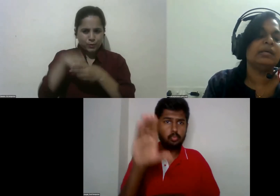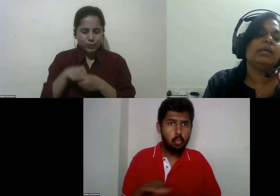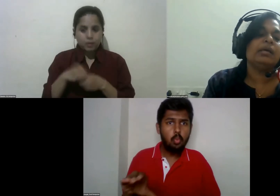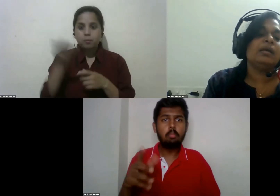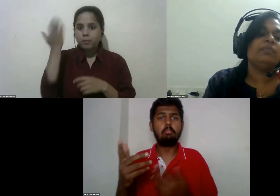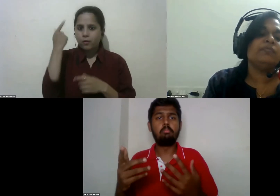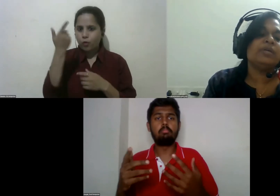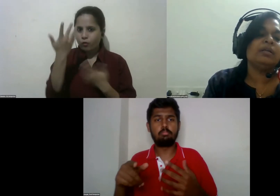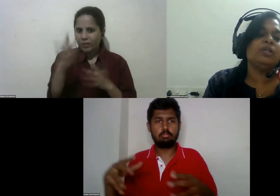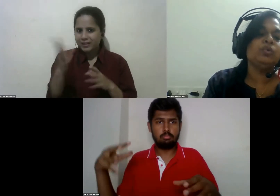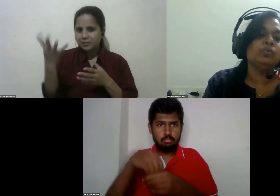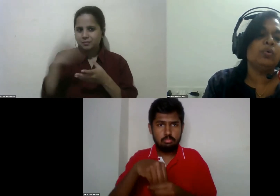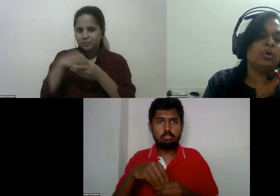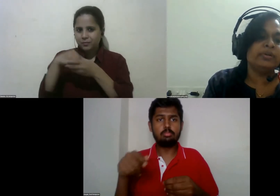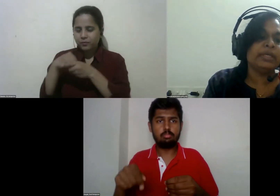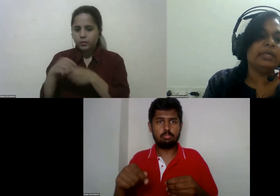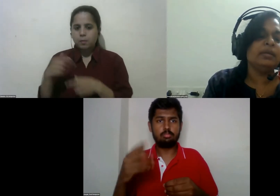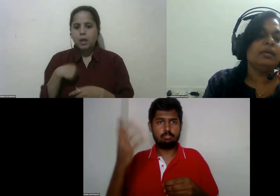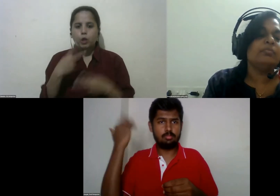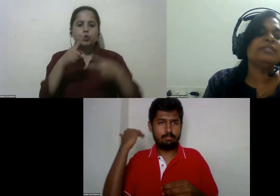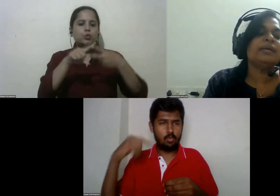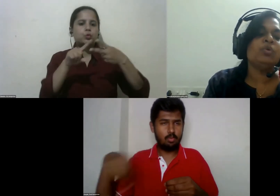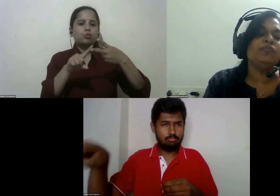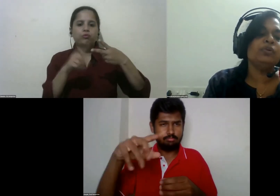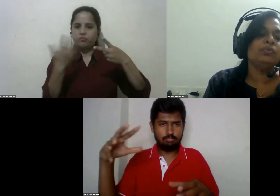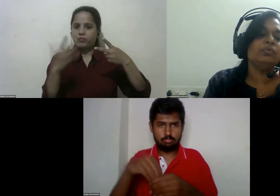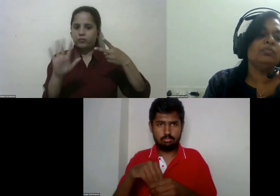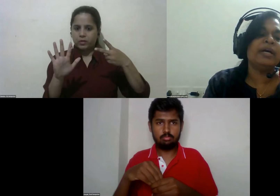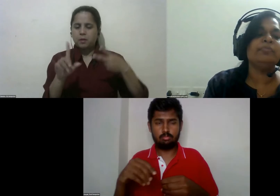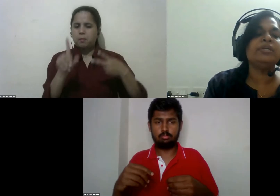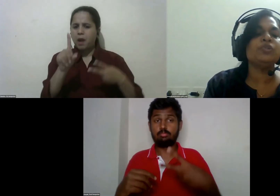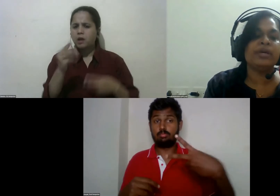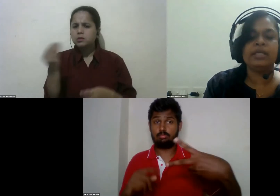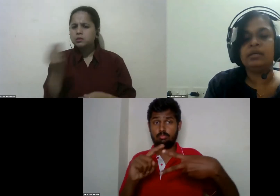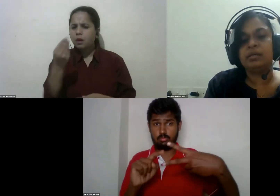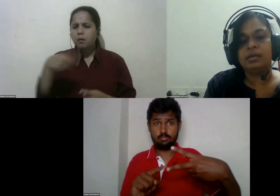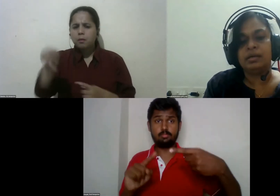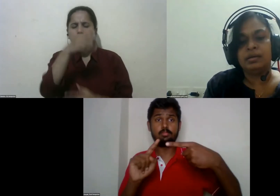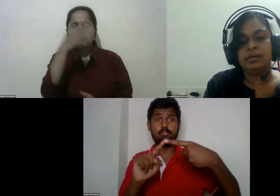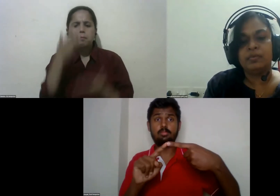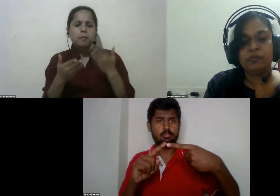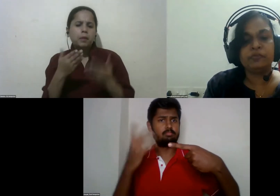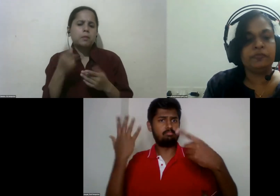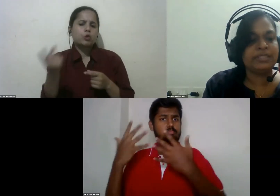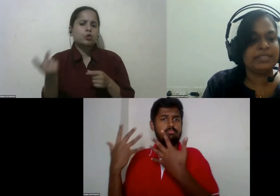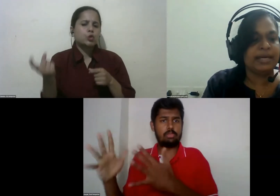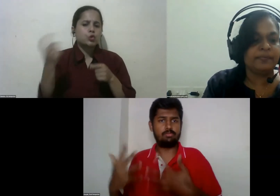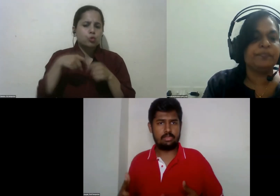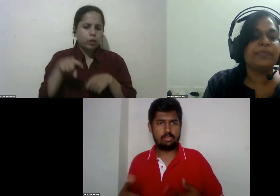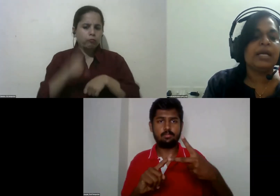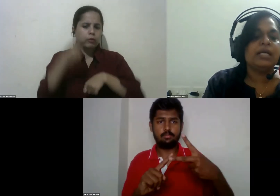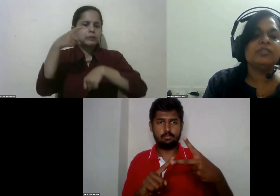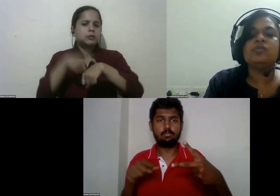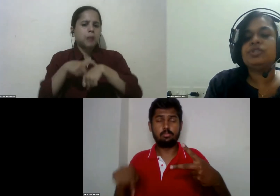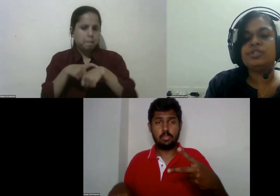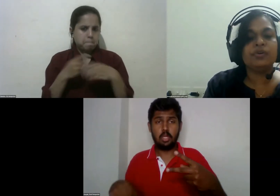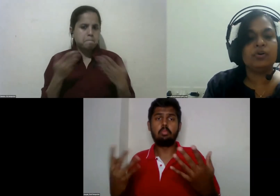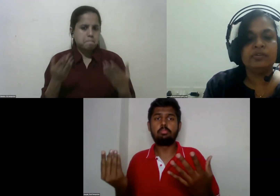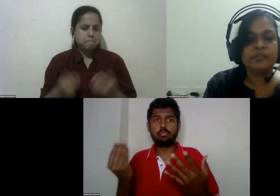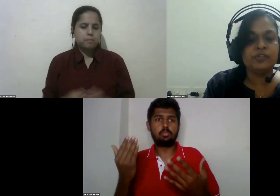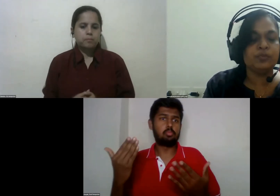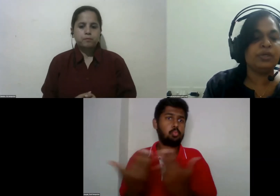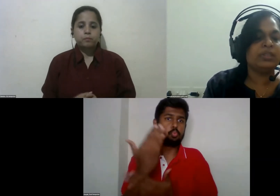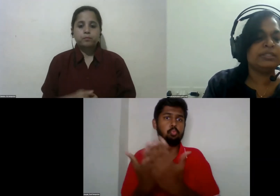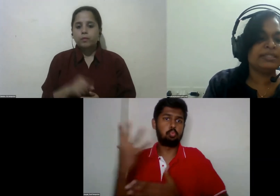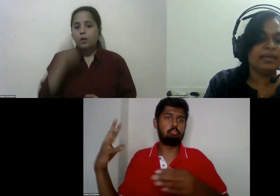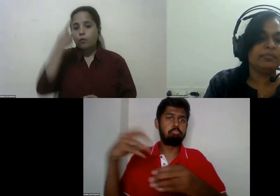webinars. We have done 2 already. But some of you might be joining for the first time. So just for all